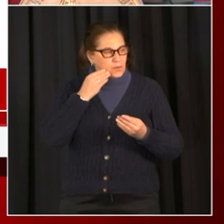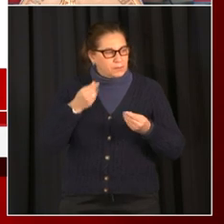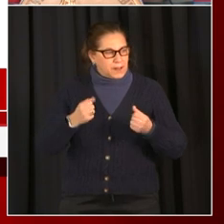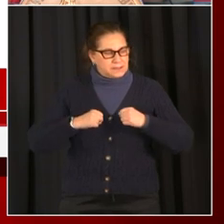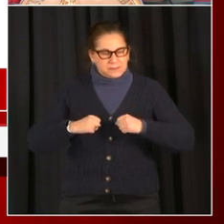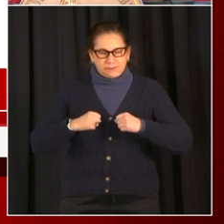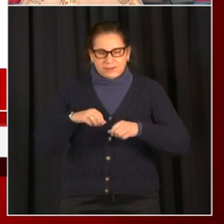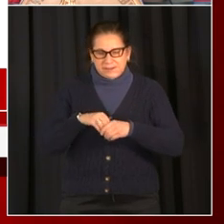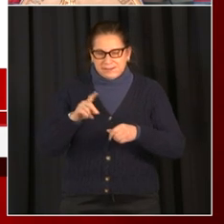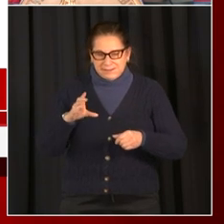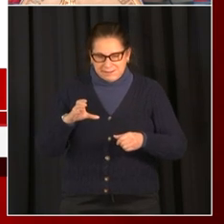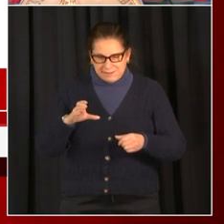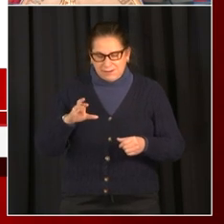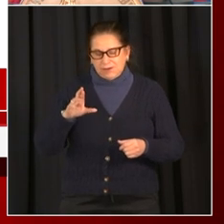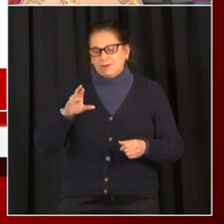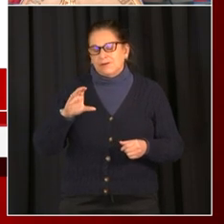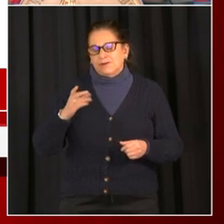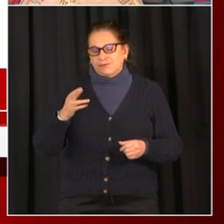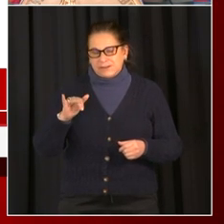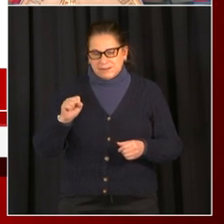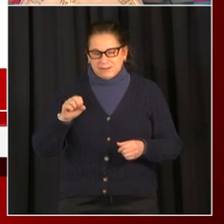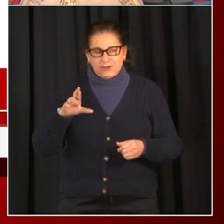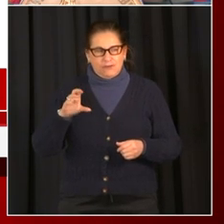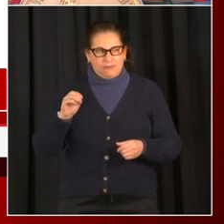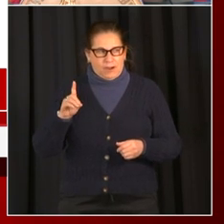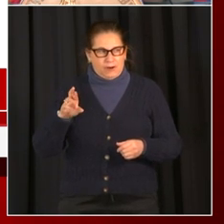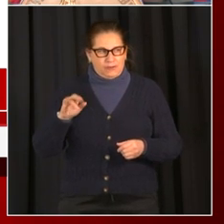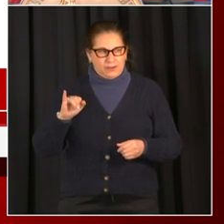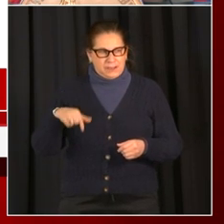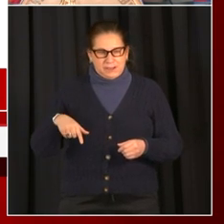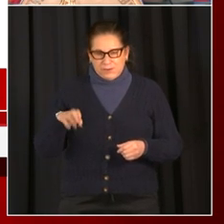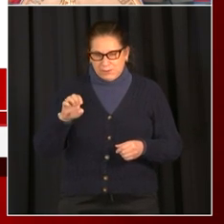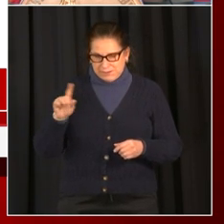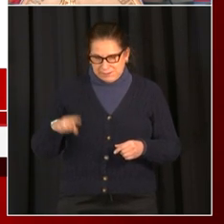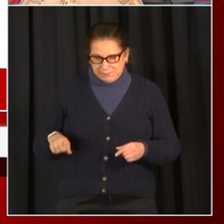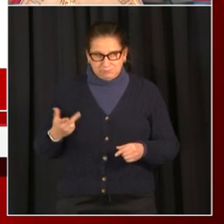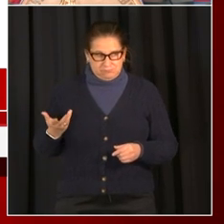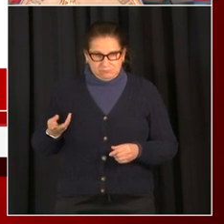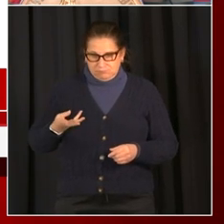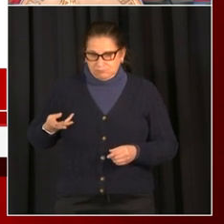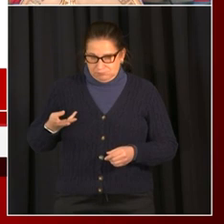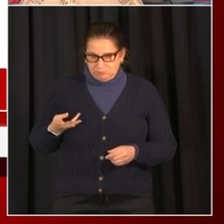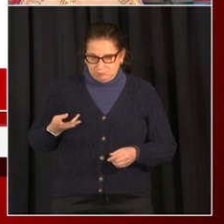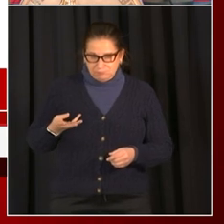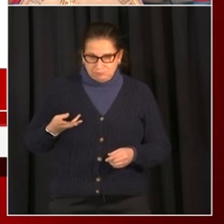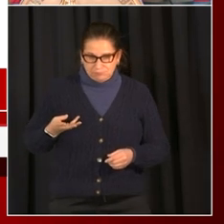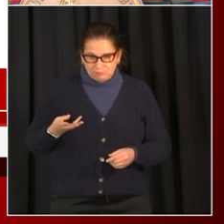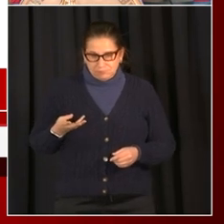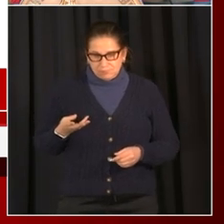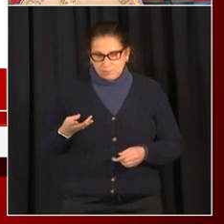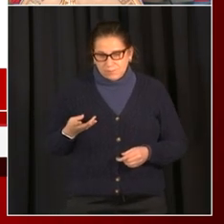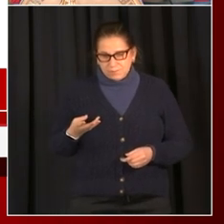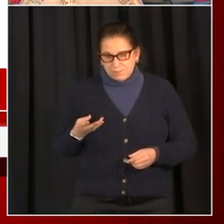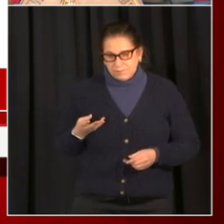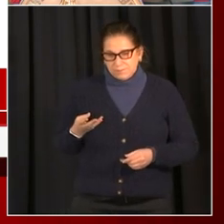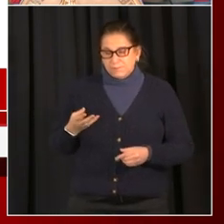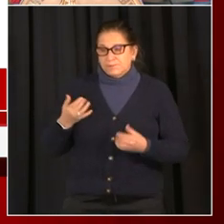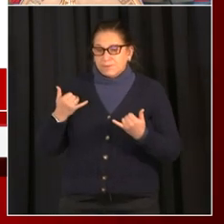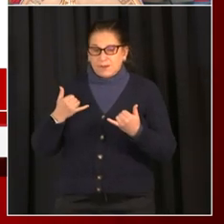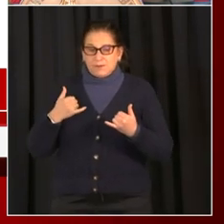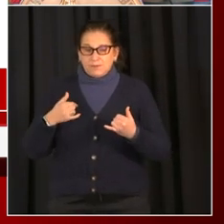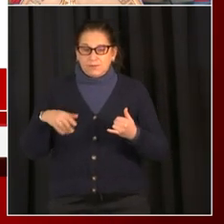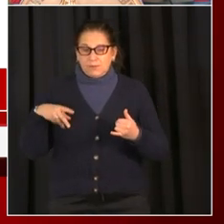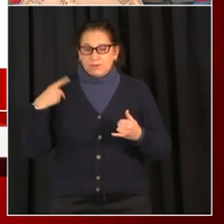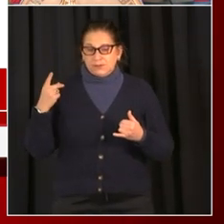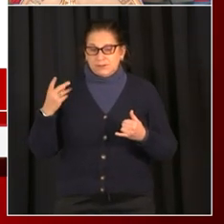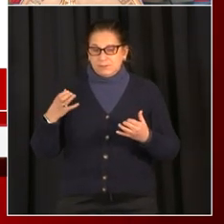made last week to phase 2 of the mayor's order, including the holiday pause that goes into effect